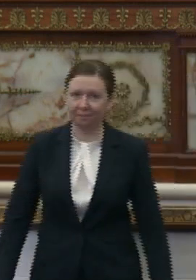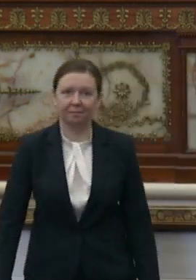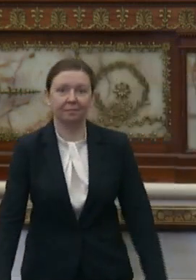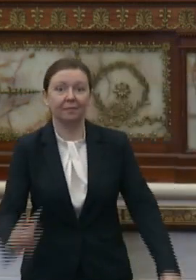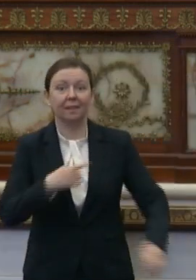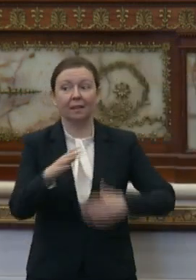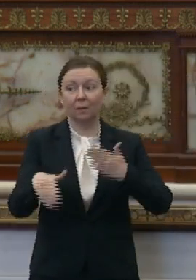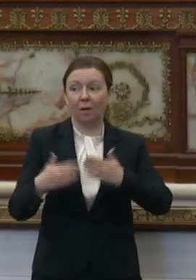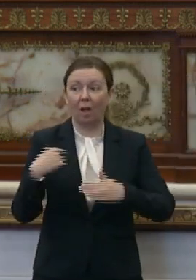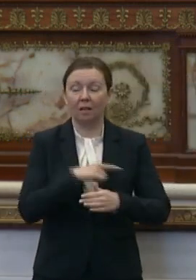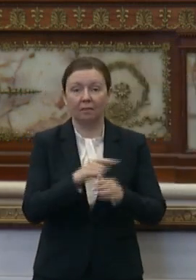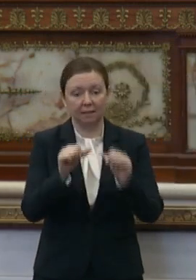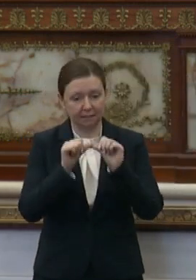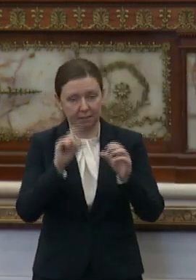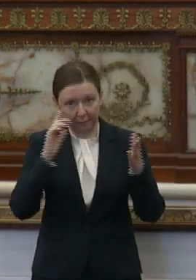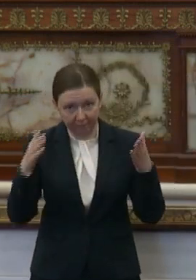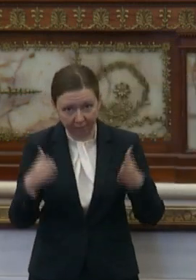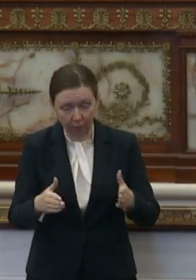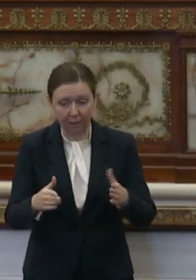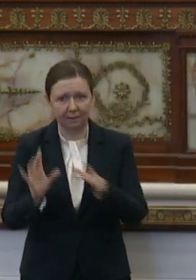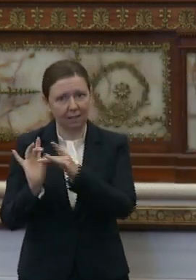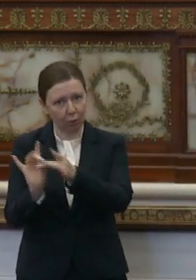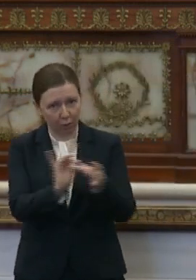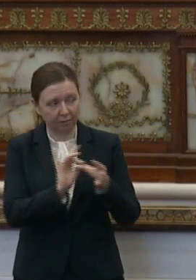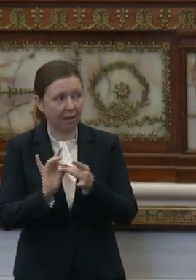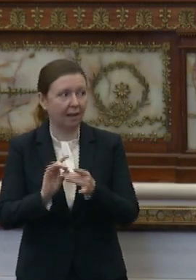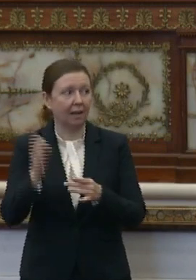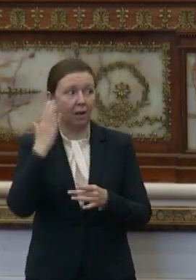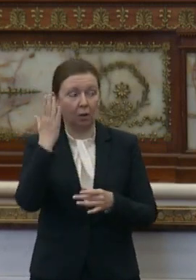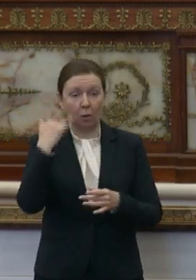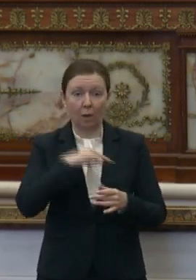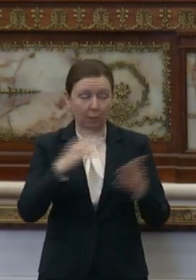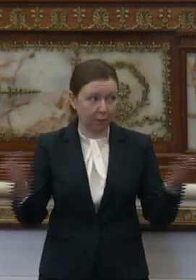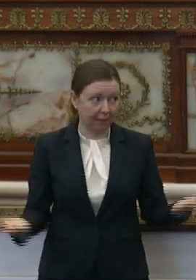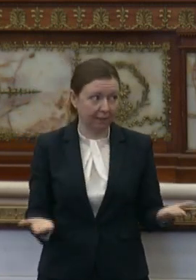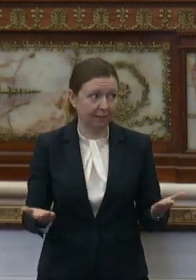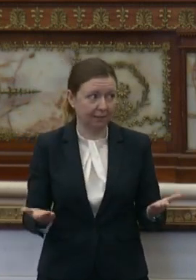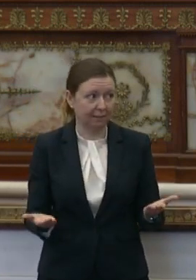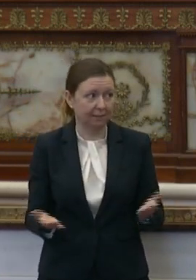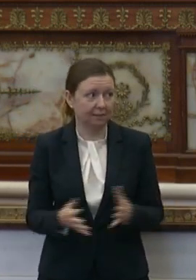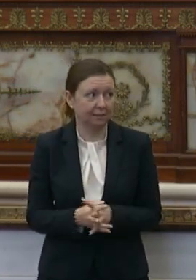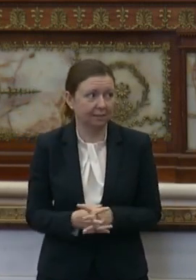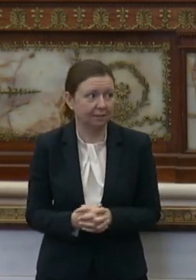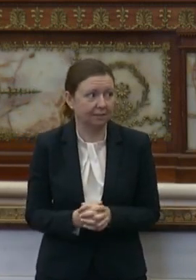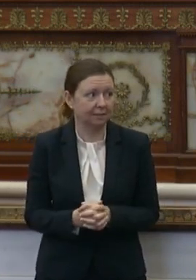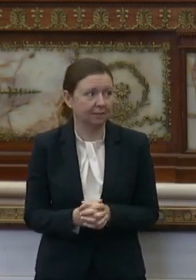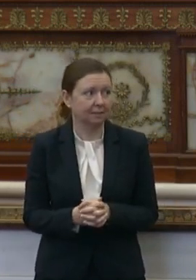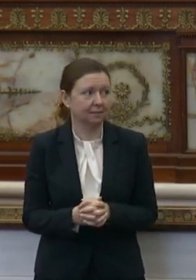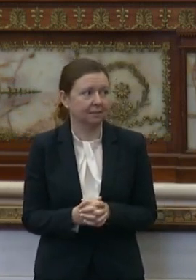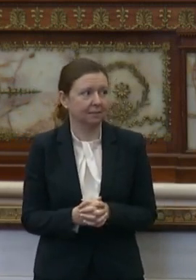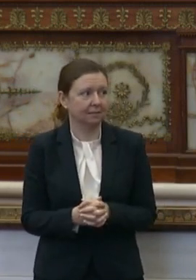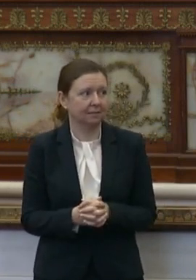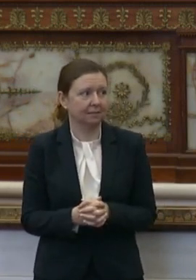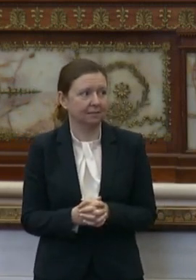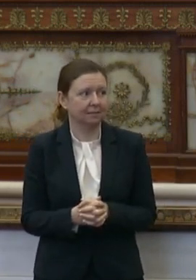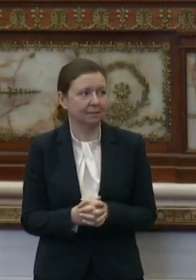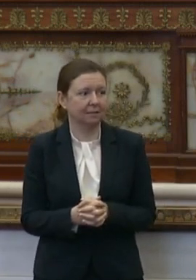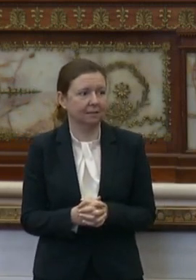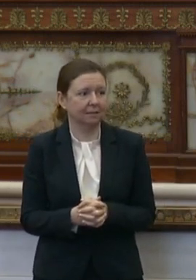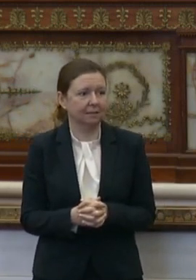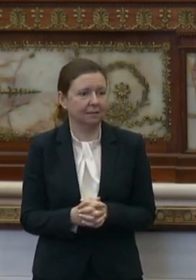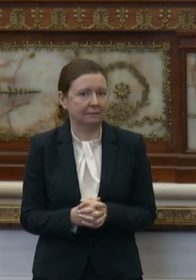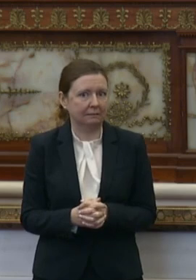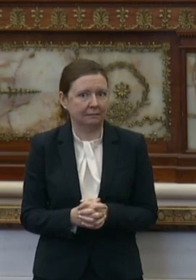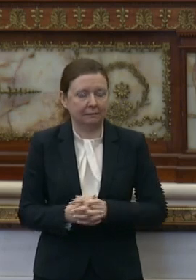We all must continue to be focused and unified and know why we're here to look forward to having this